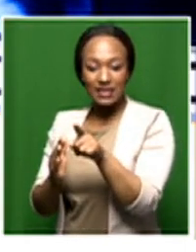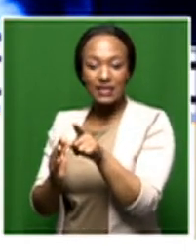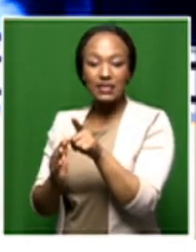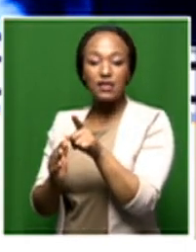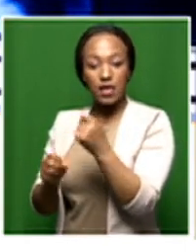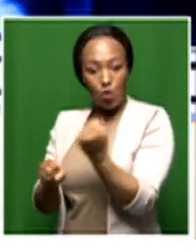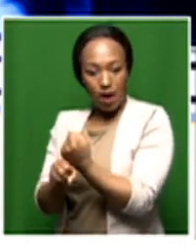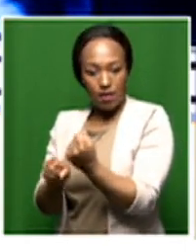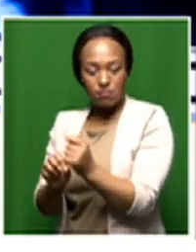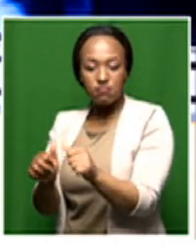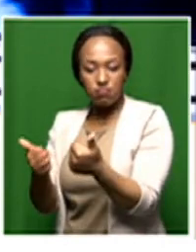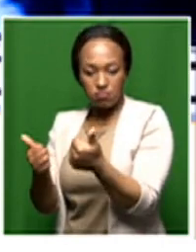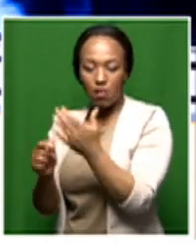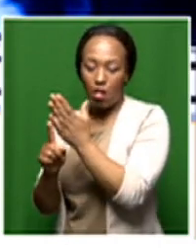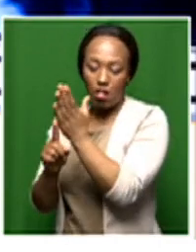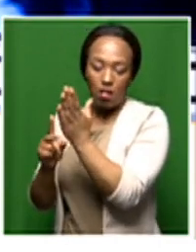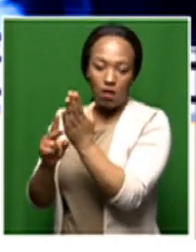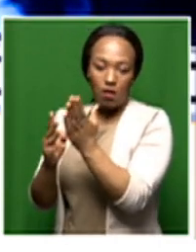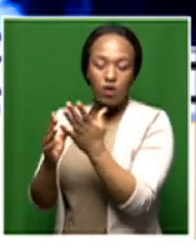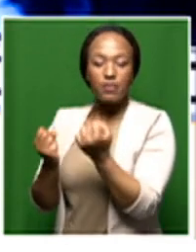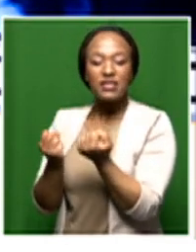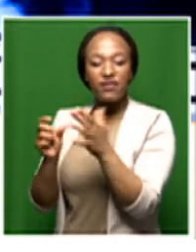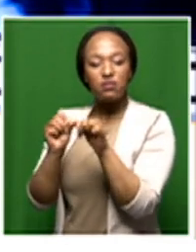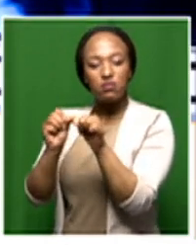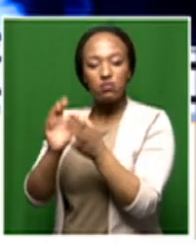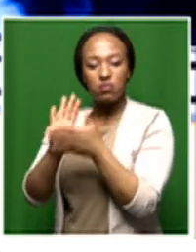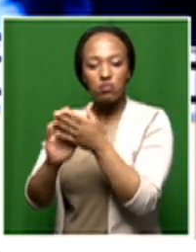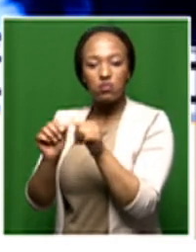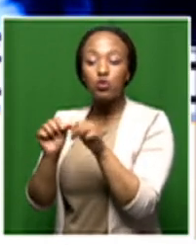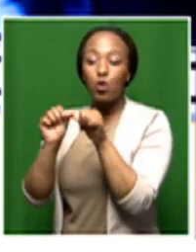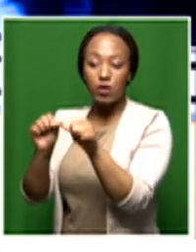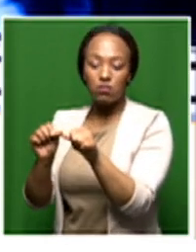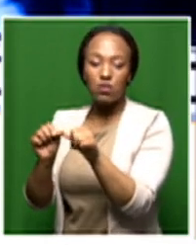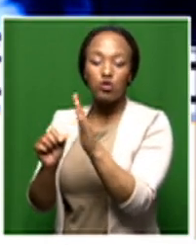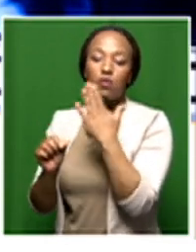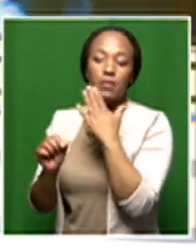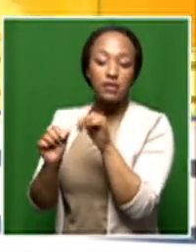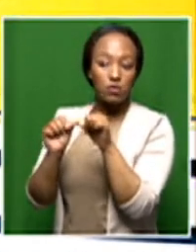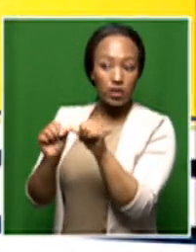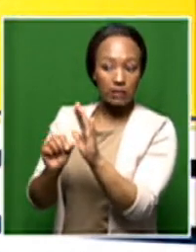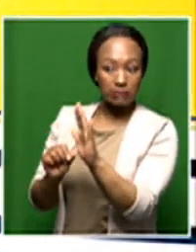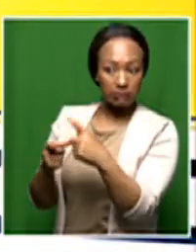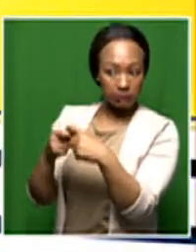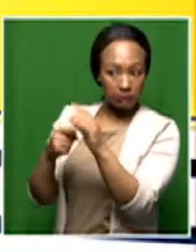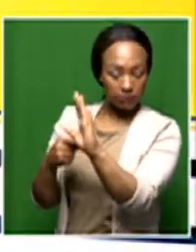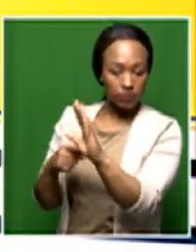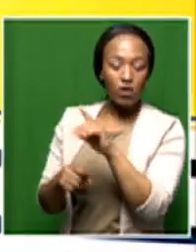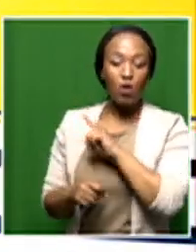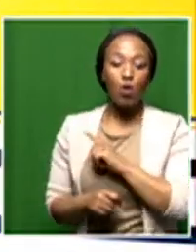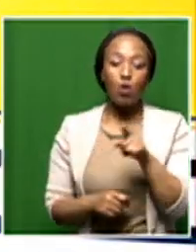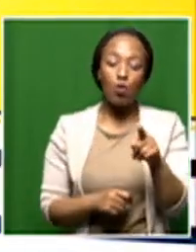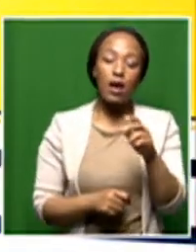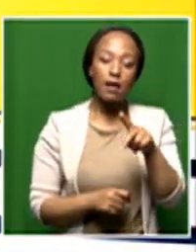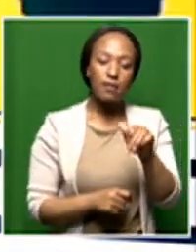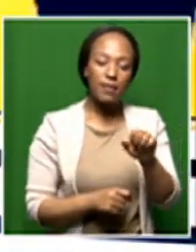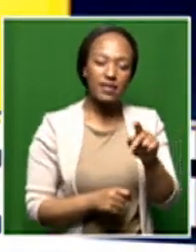to be working because they've been in service for a while. So please just stay there for us. Mr. Paseka Letsatsi is, of course, SASSA